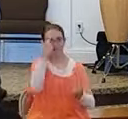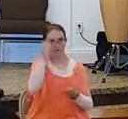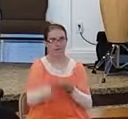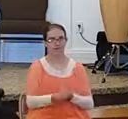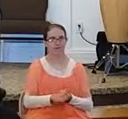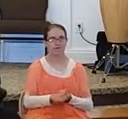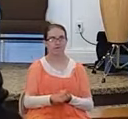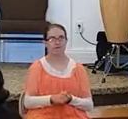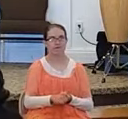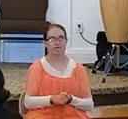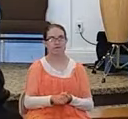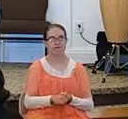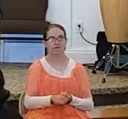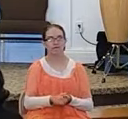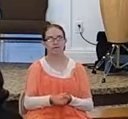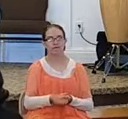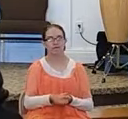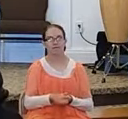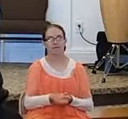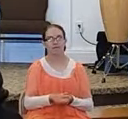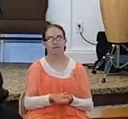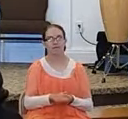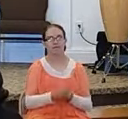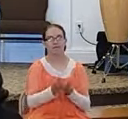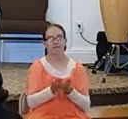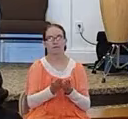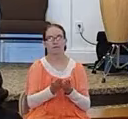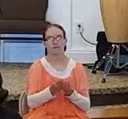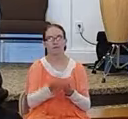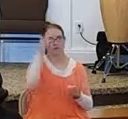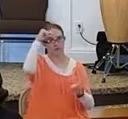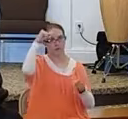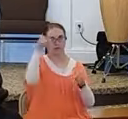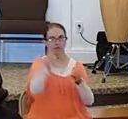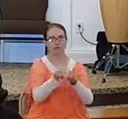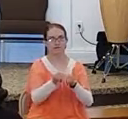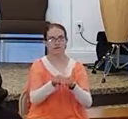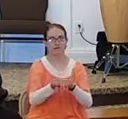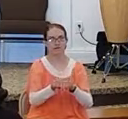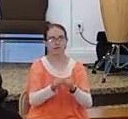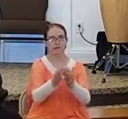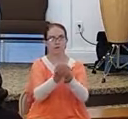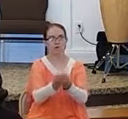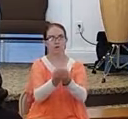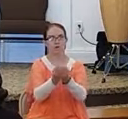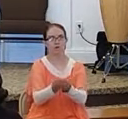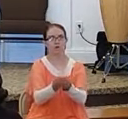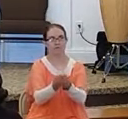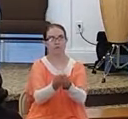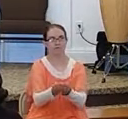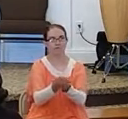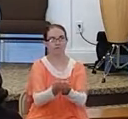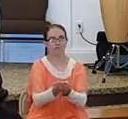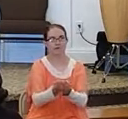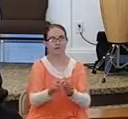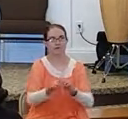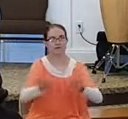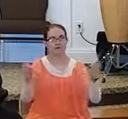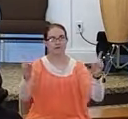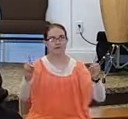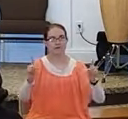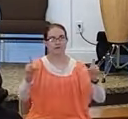believe that I think the Bible backs this up, if I'm not mistaken, that this boat was going to a different